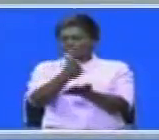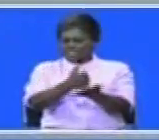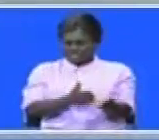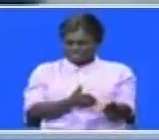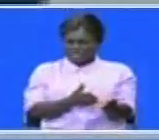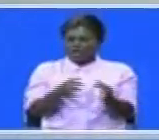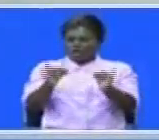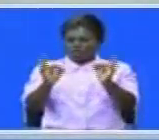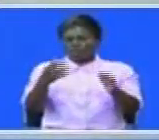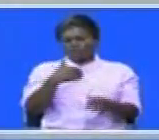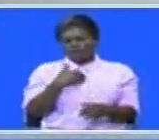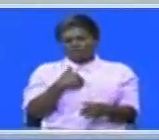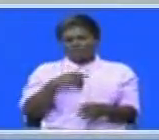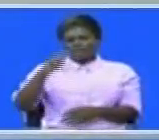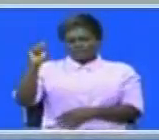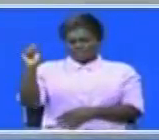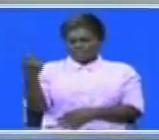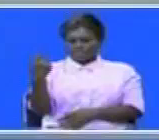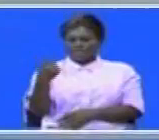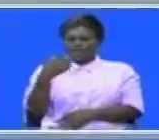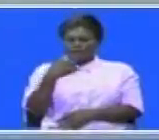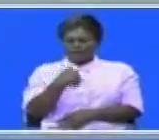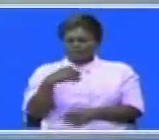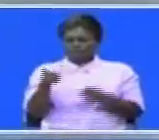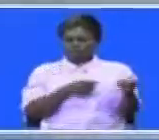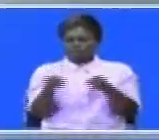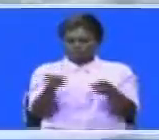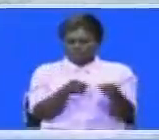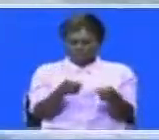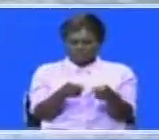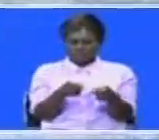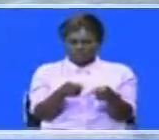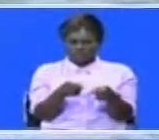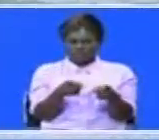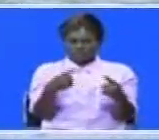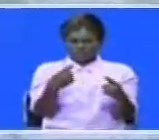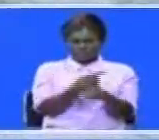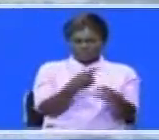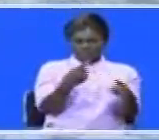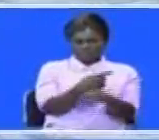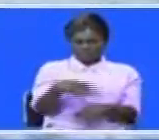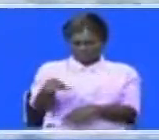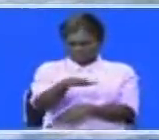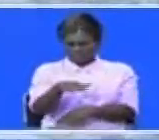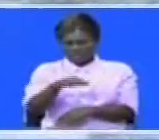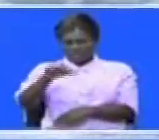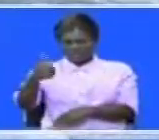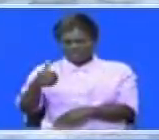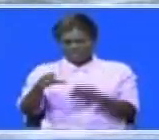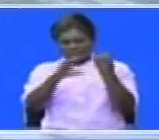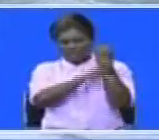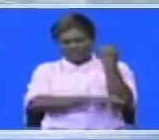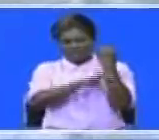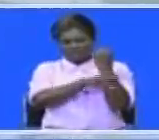offering. Traditionally, Kenya has been big on safari and beach tourism, with little in-between for adventure lovers and thrill seekers. And now the country appears